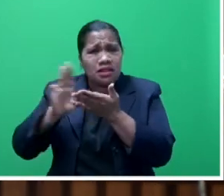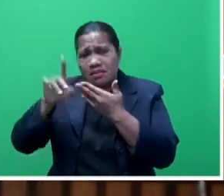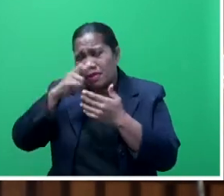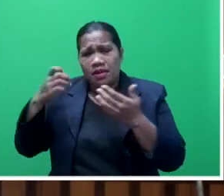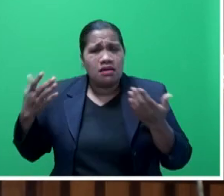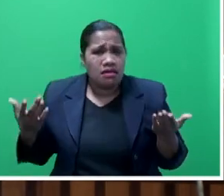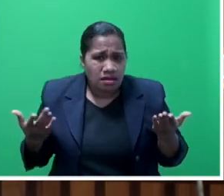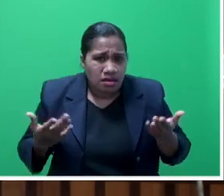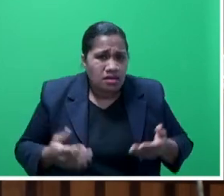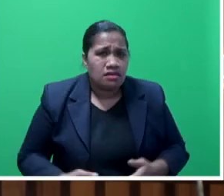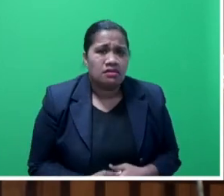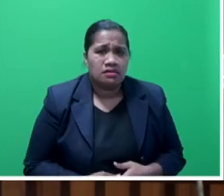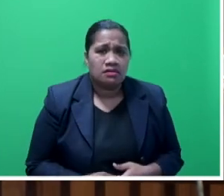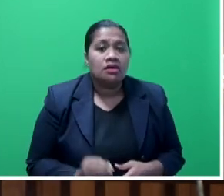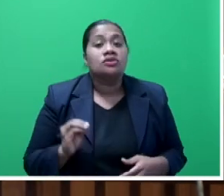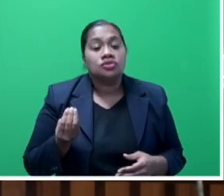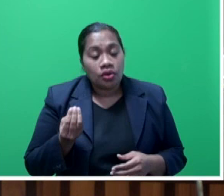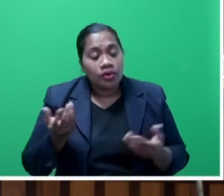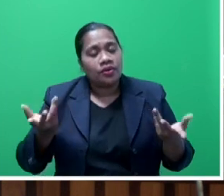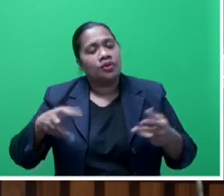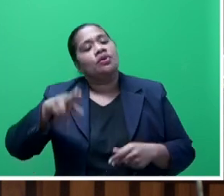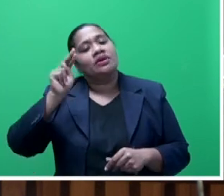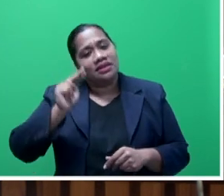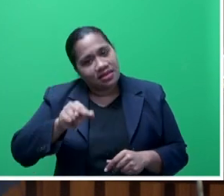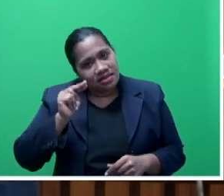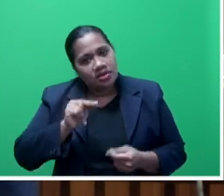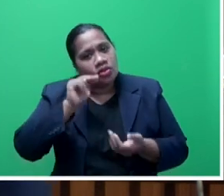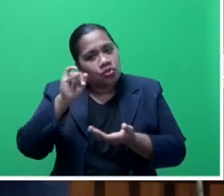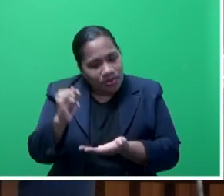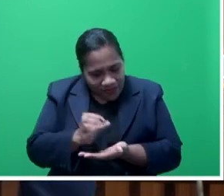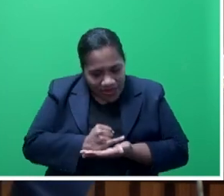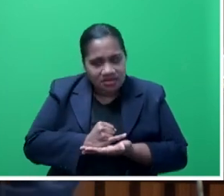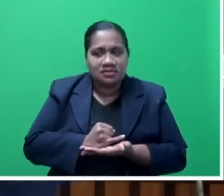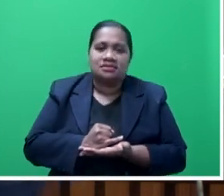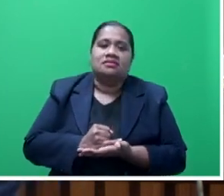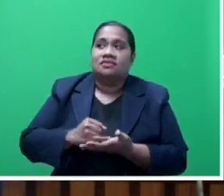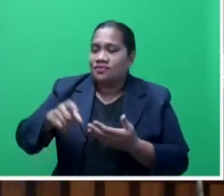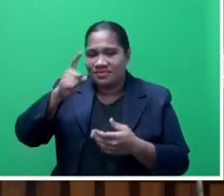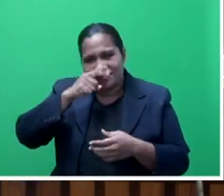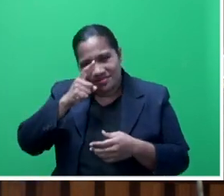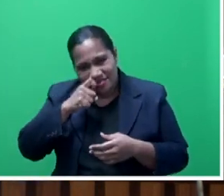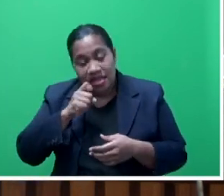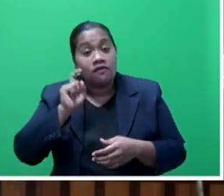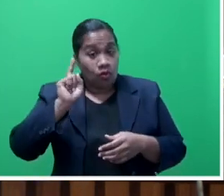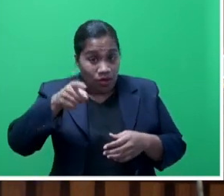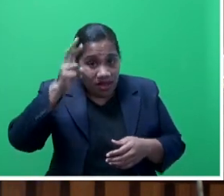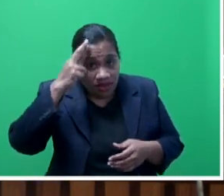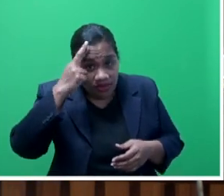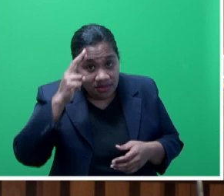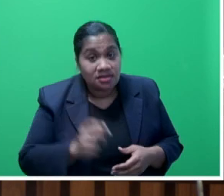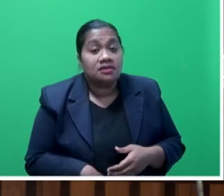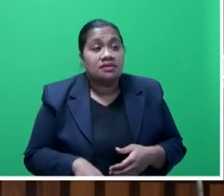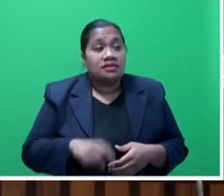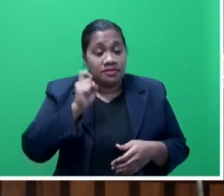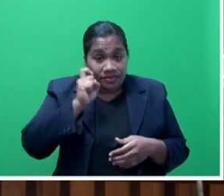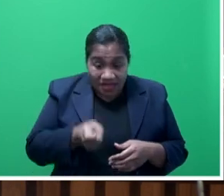us. So we need to be able to invest, entice people, and if for that particular reason, if we are going to be blacklisted, then